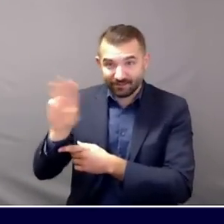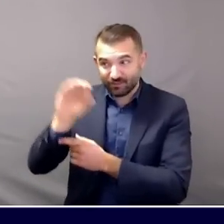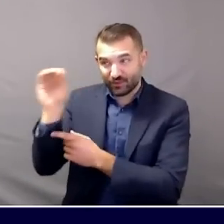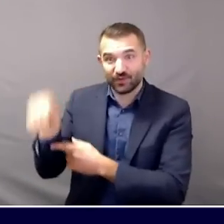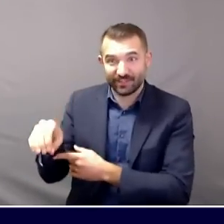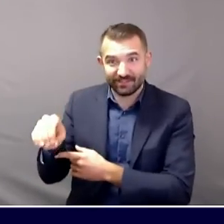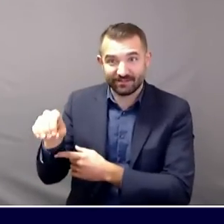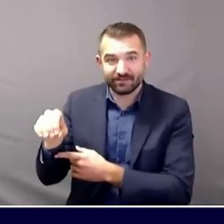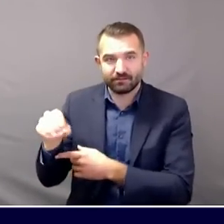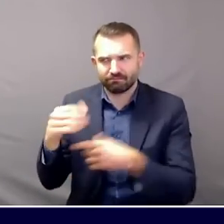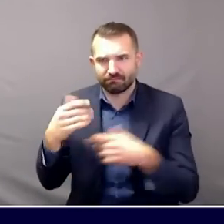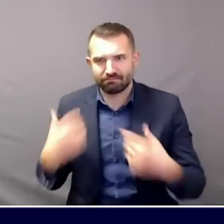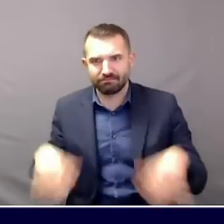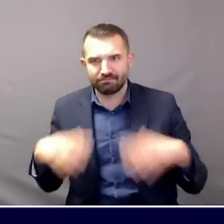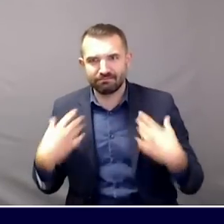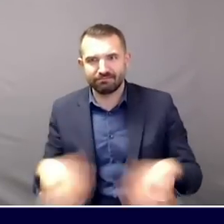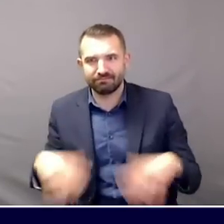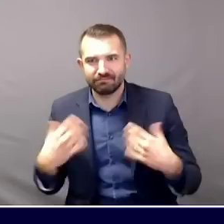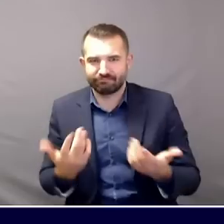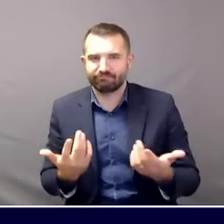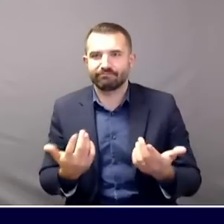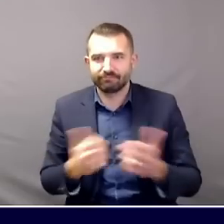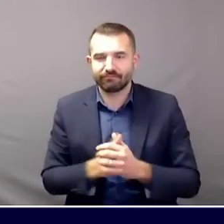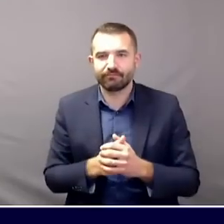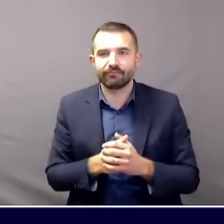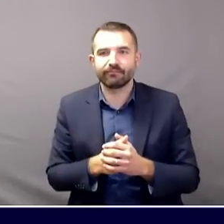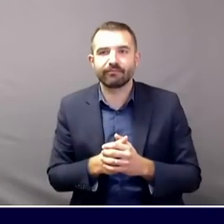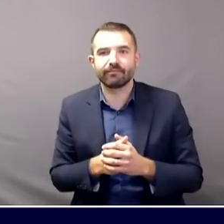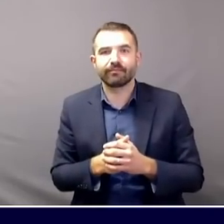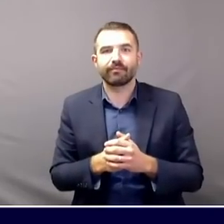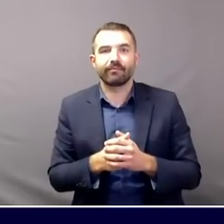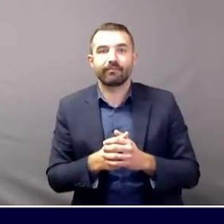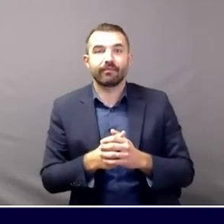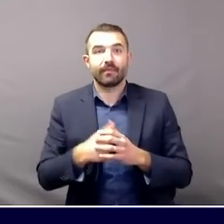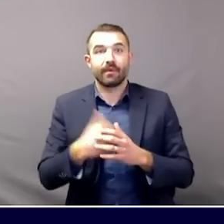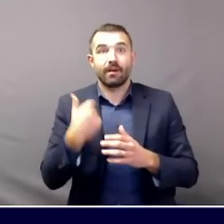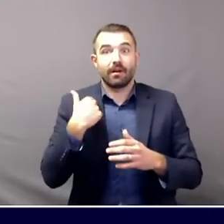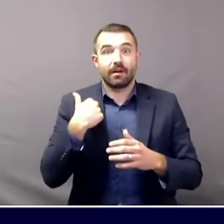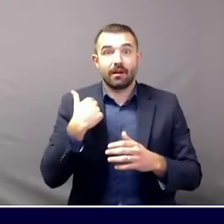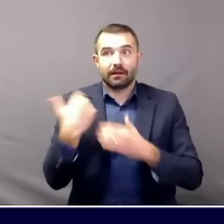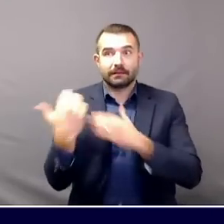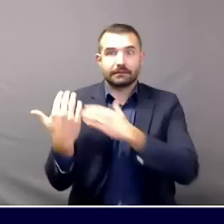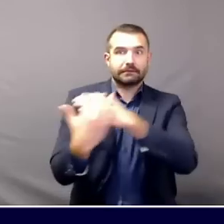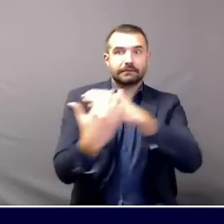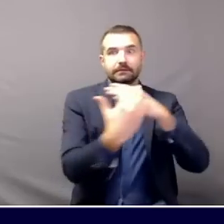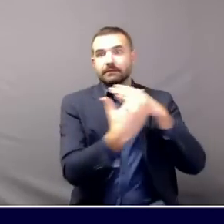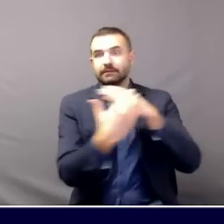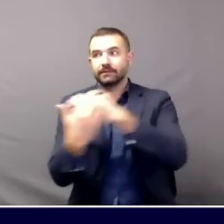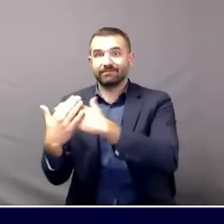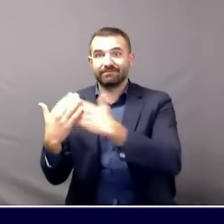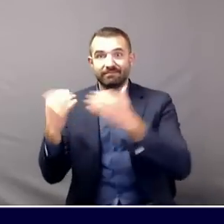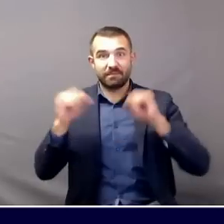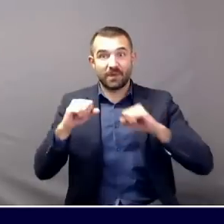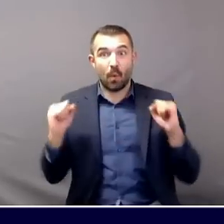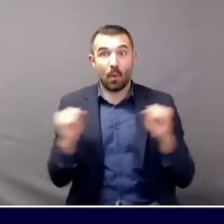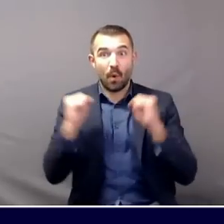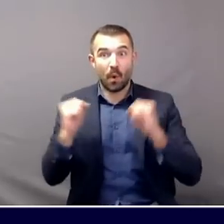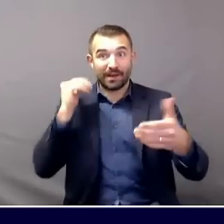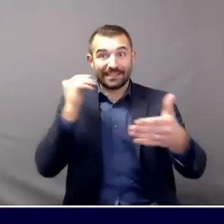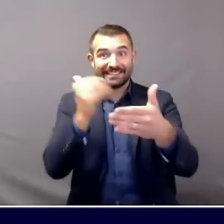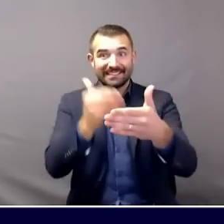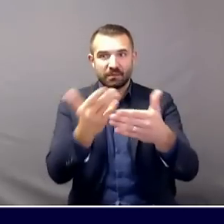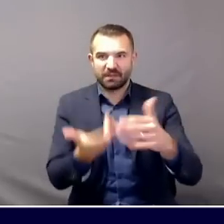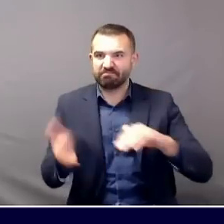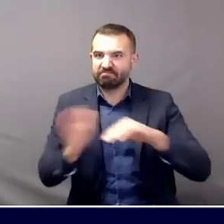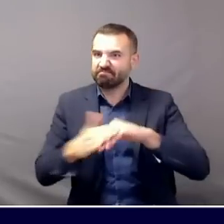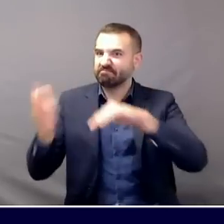You know, the winter surge that we were warned about, it's not just coming, it's here. And